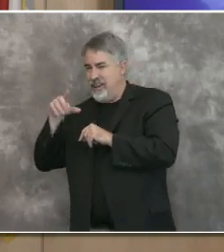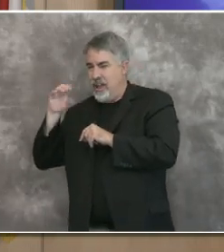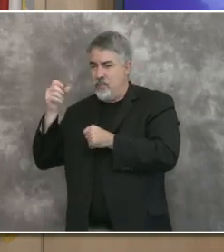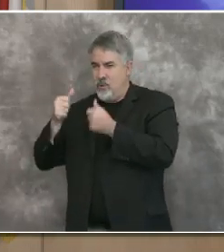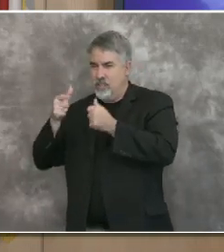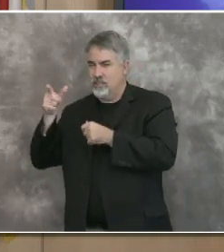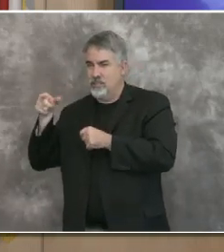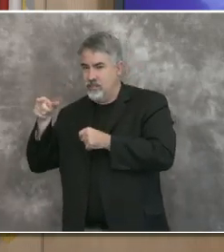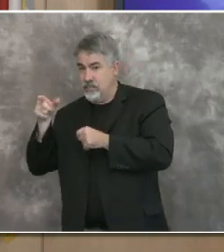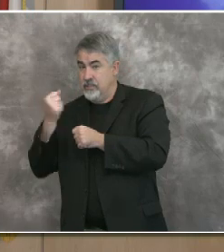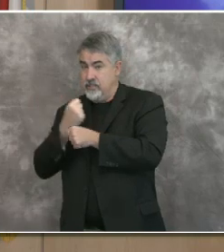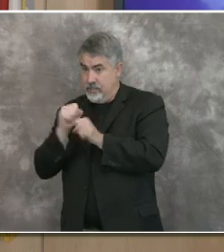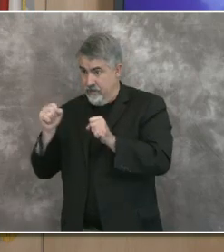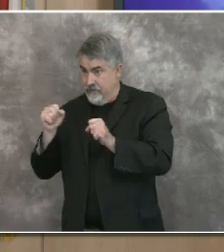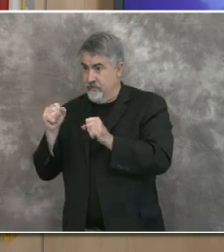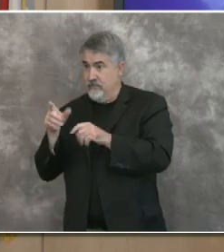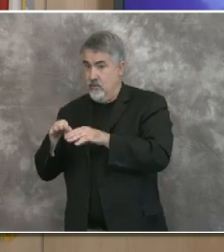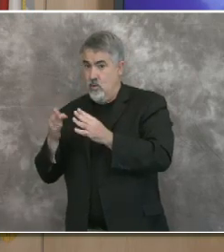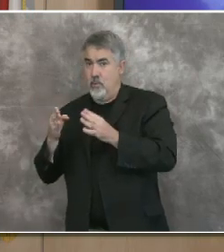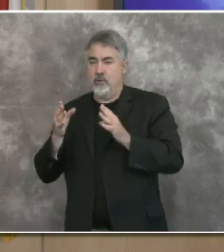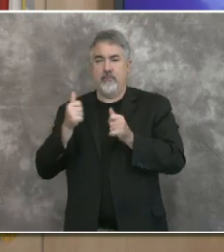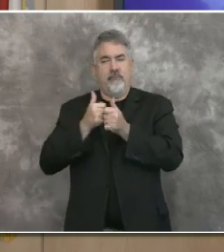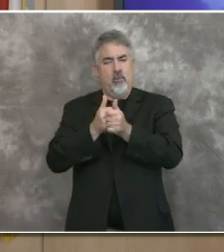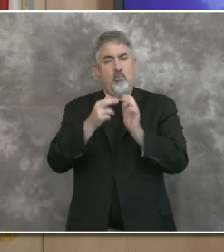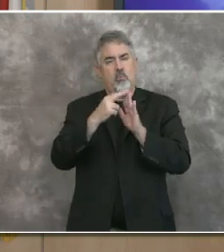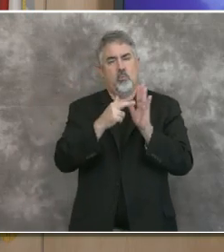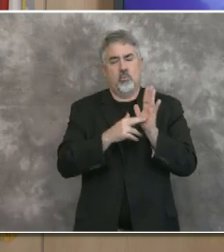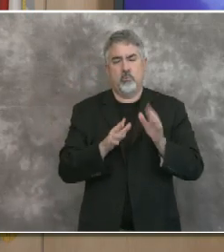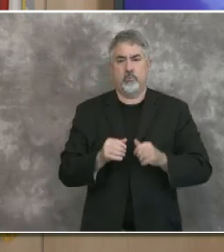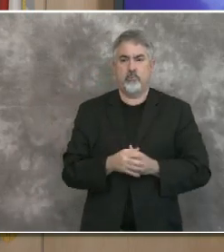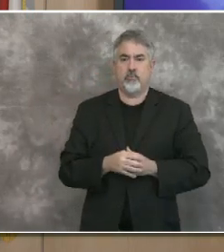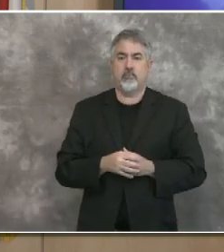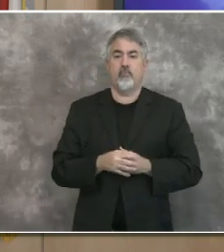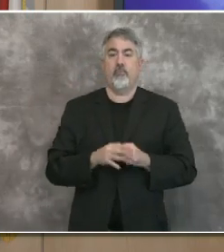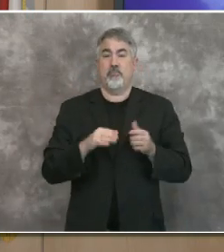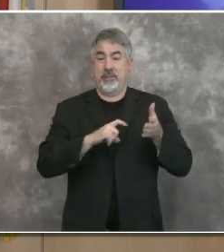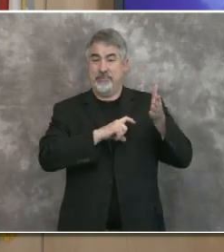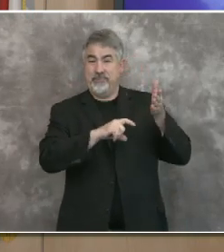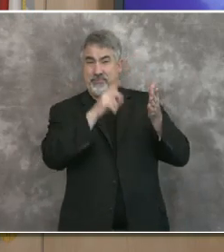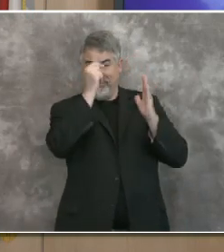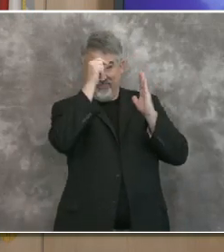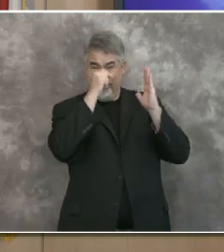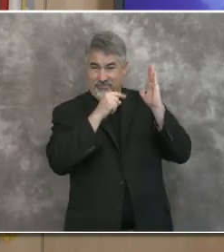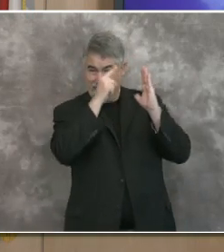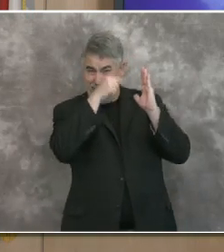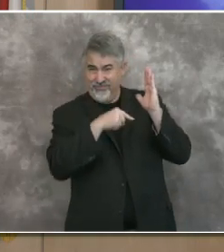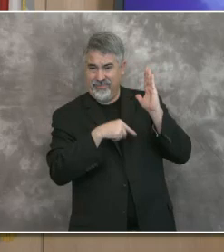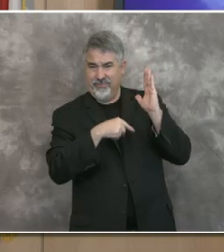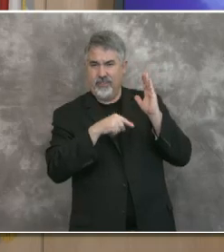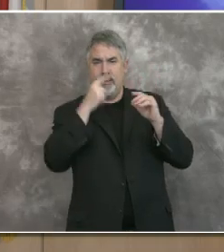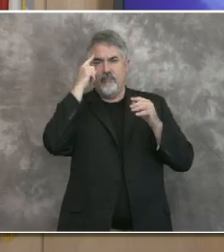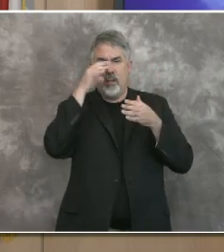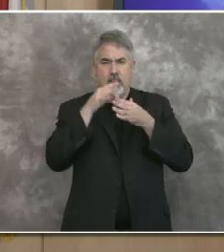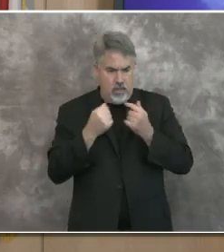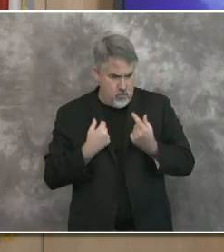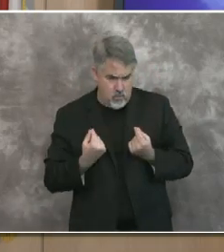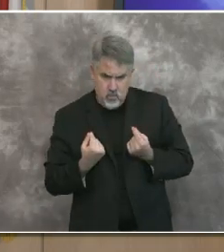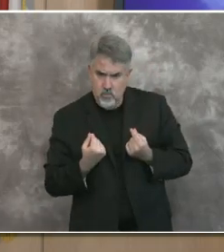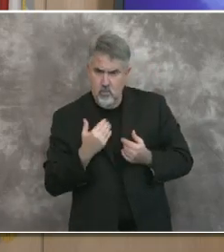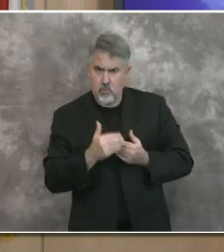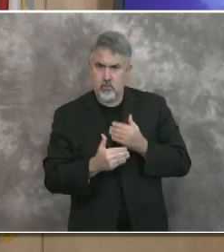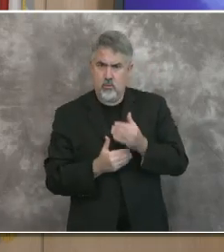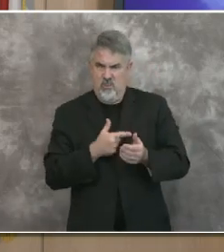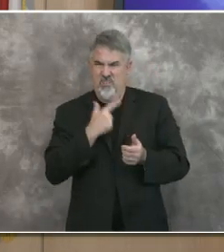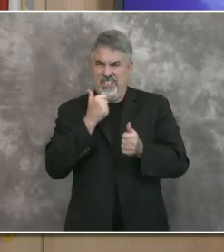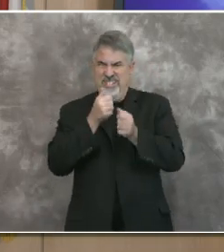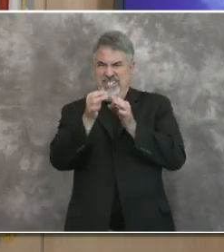plan. At the bottom of the safe reopening plan, you will see a checklist from the governor you can use as a guide to help you complete it But we're trying